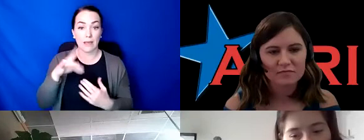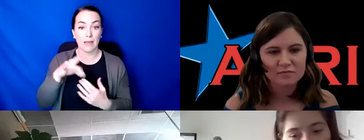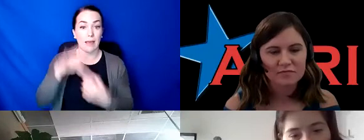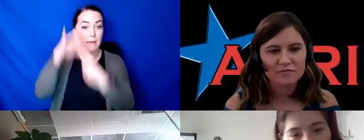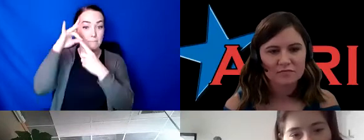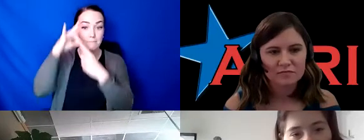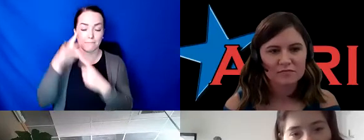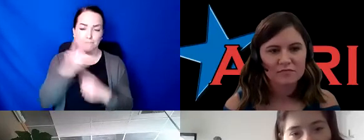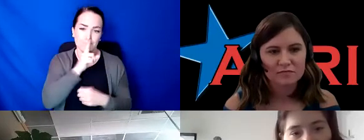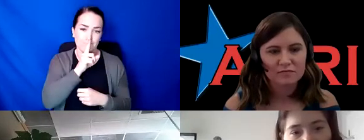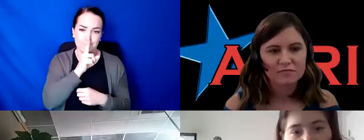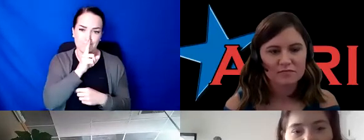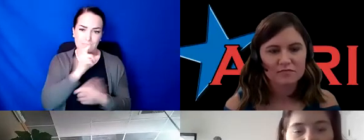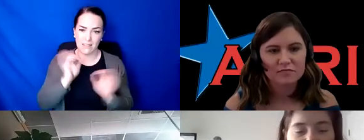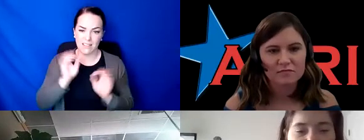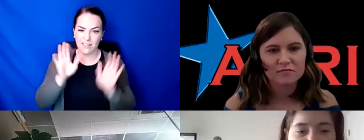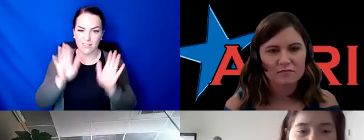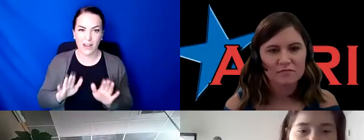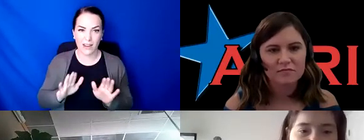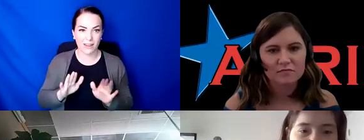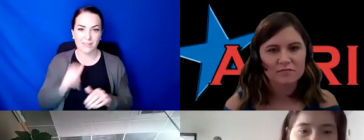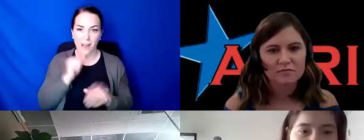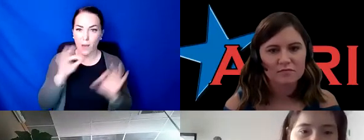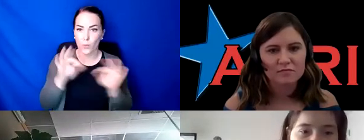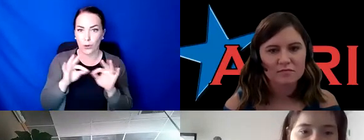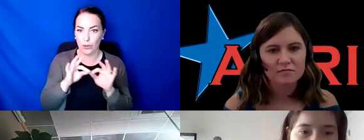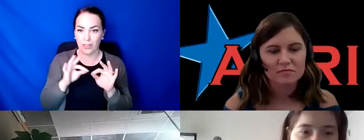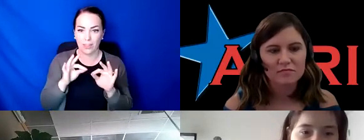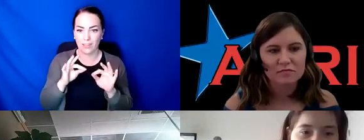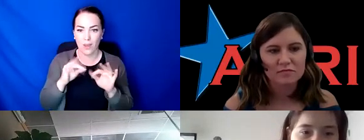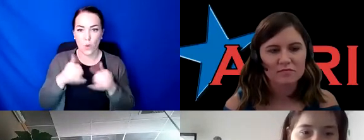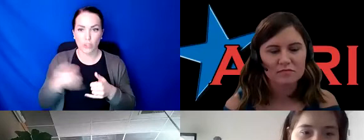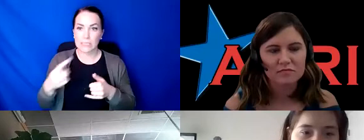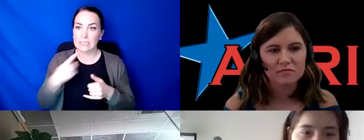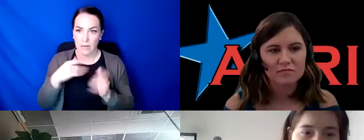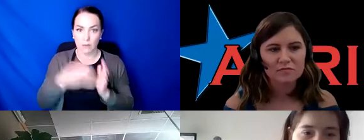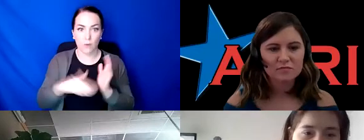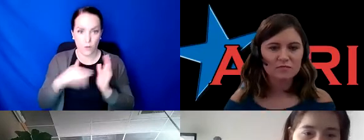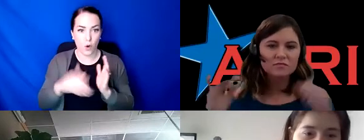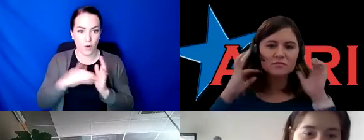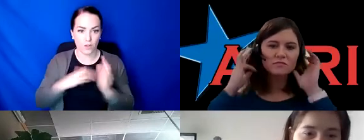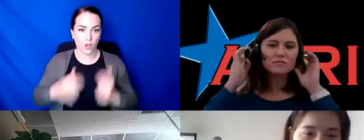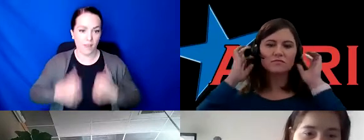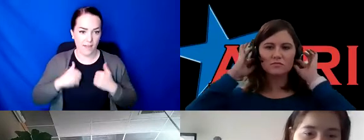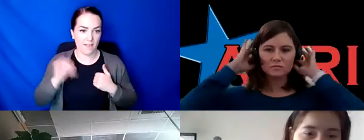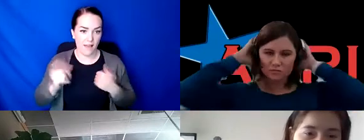great, worthy of an award. And she's had that happen to her a lot in her life.